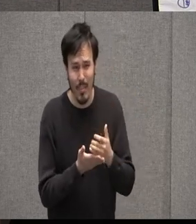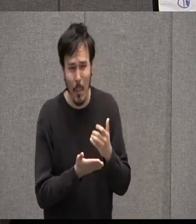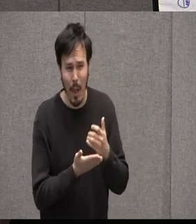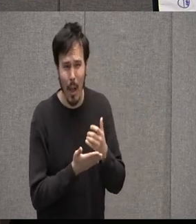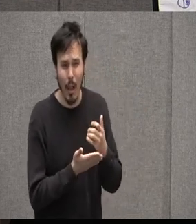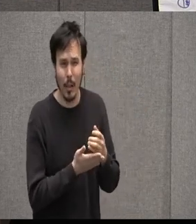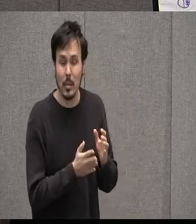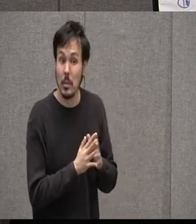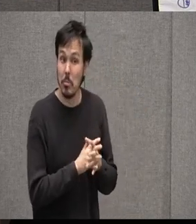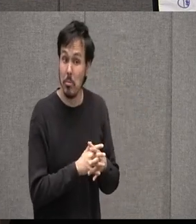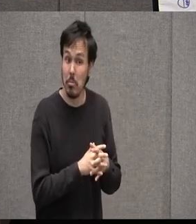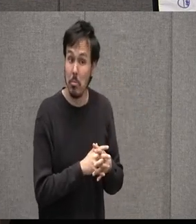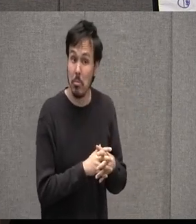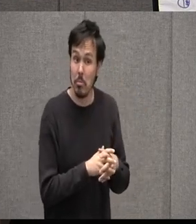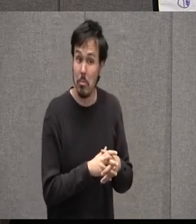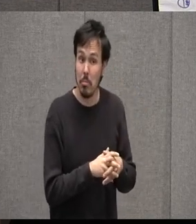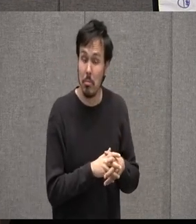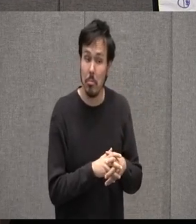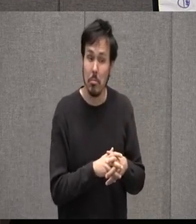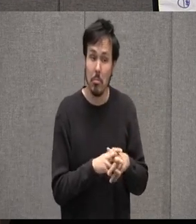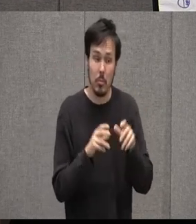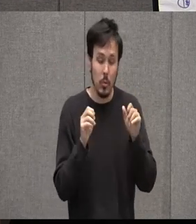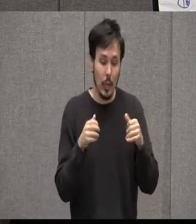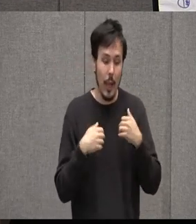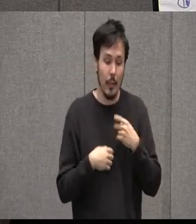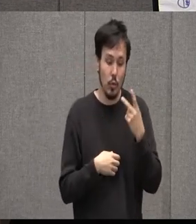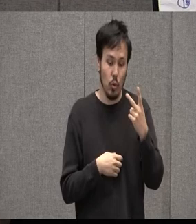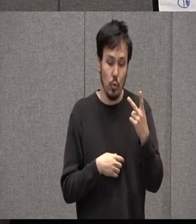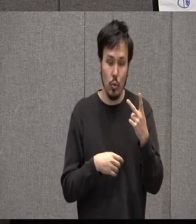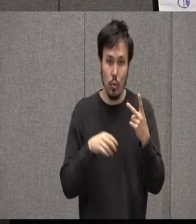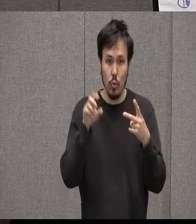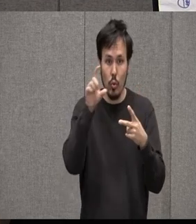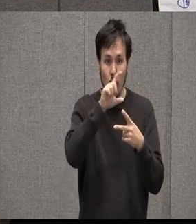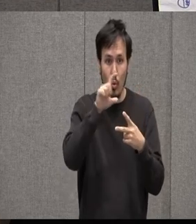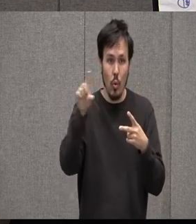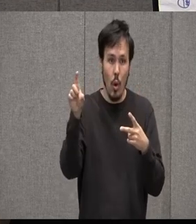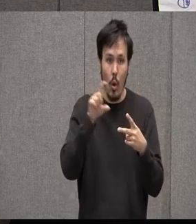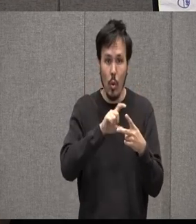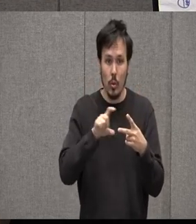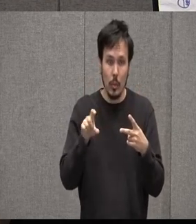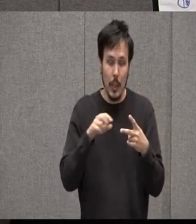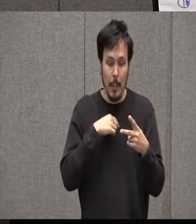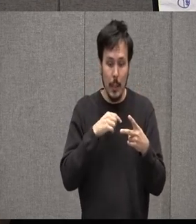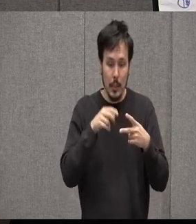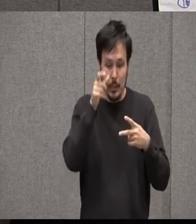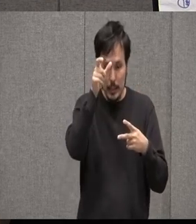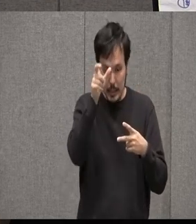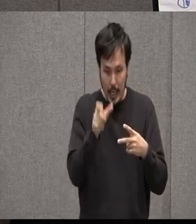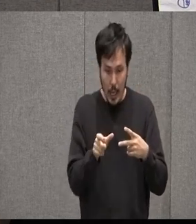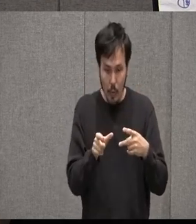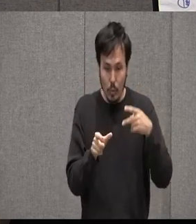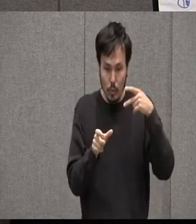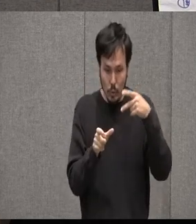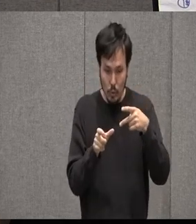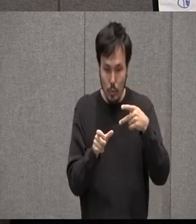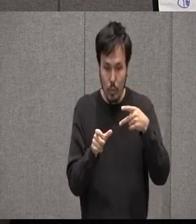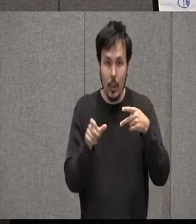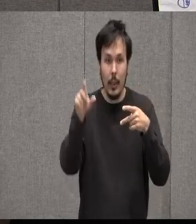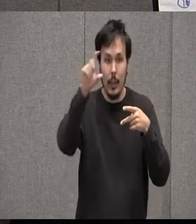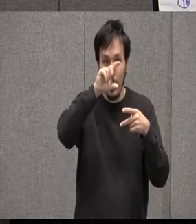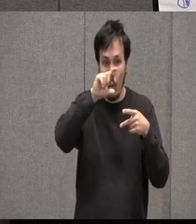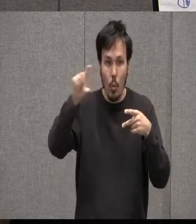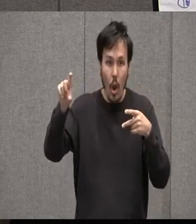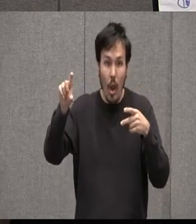2, 4, 6, 8, 10, 12, that would mean I would have 2 going down for my width, and then I would have 6 going